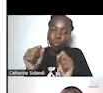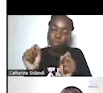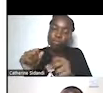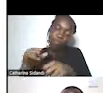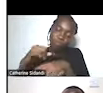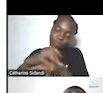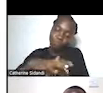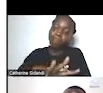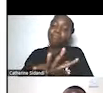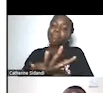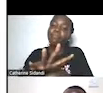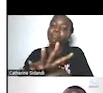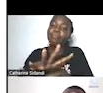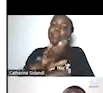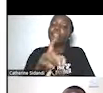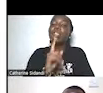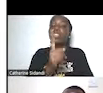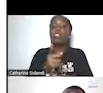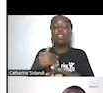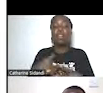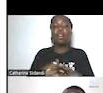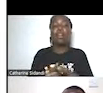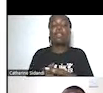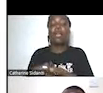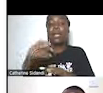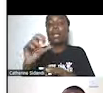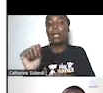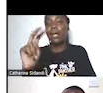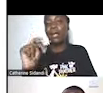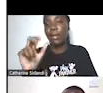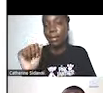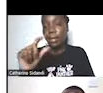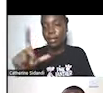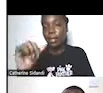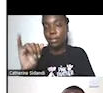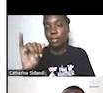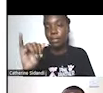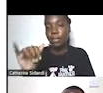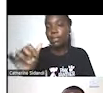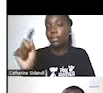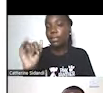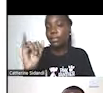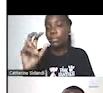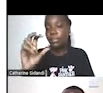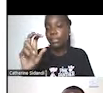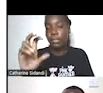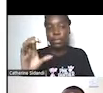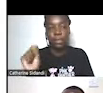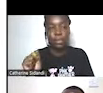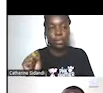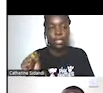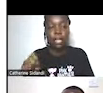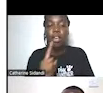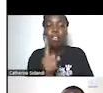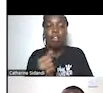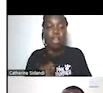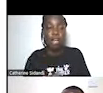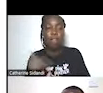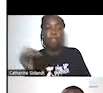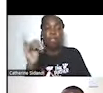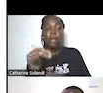always explore planning analytics. So in planning analytics, we're saying that we are having a plan, whether it's a corporate plan or a financial